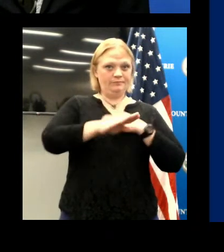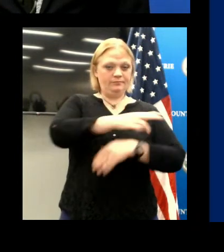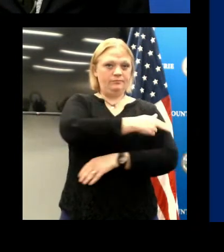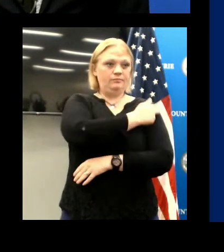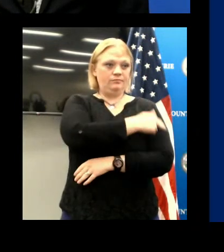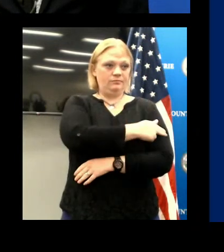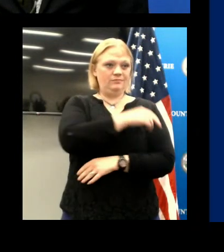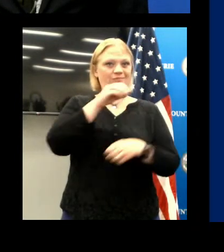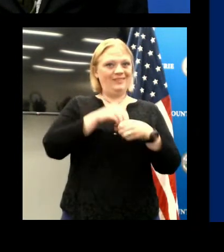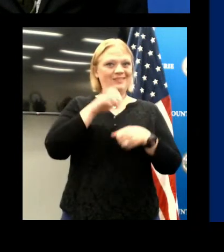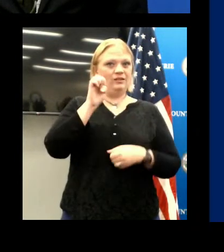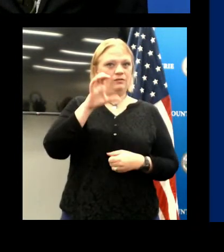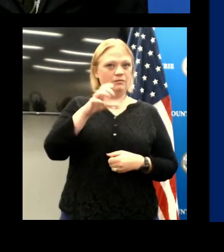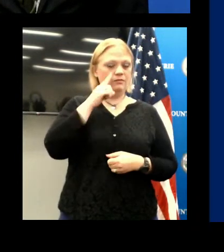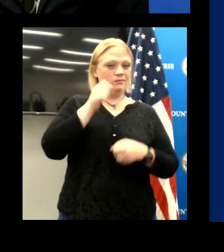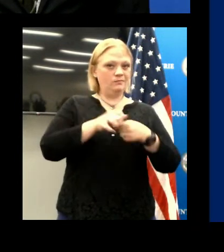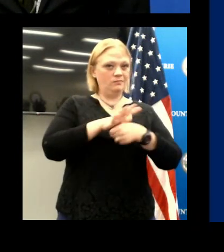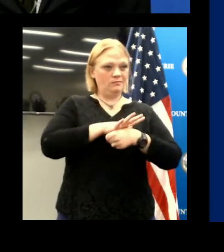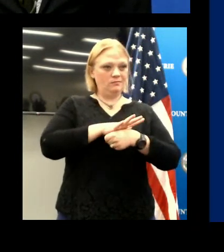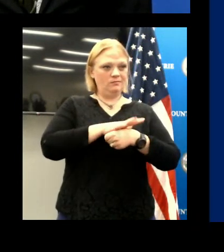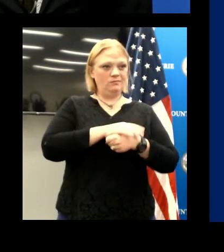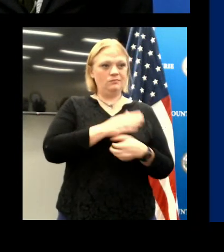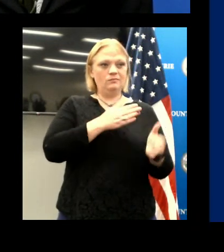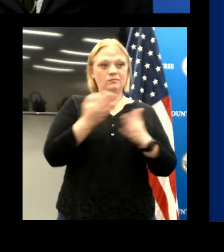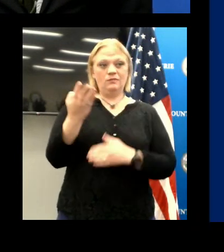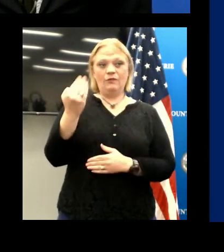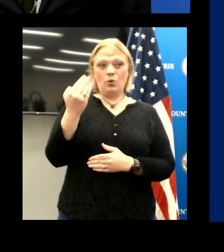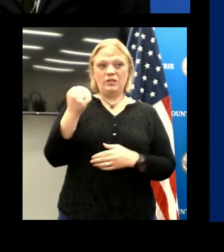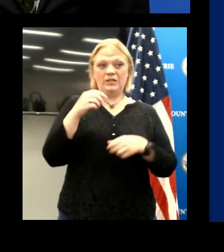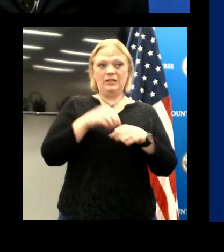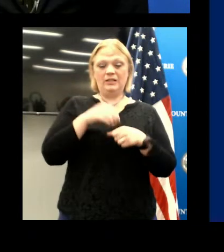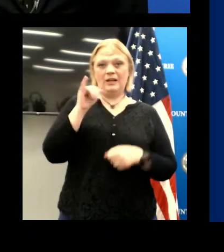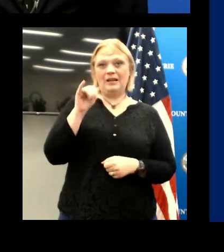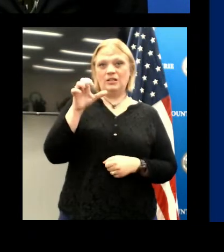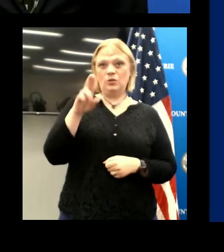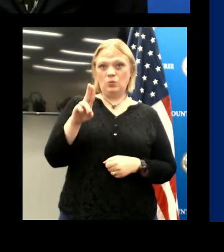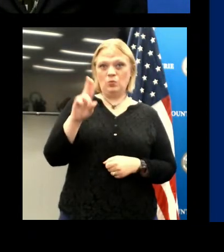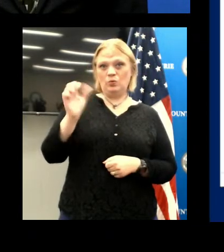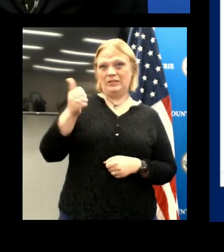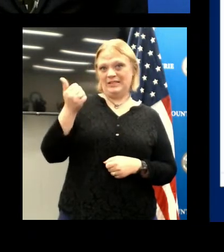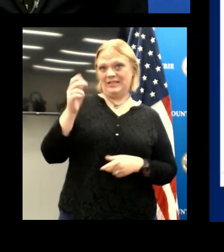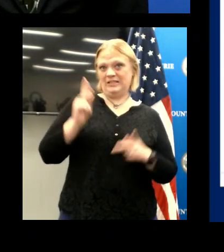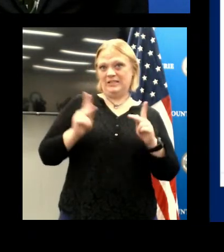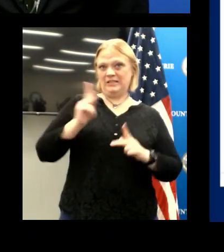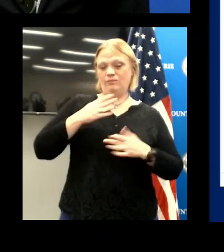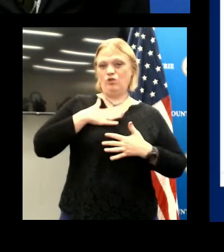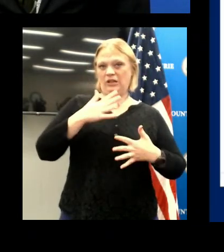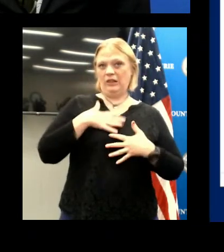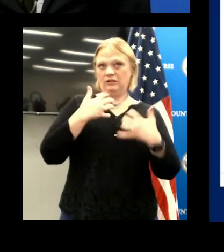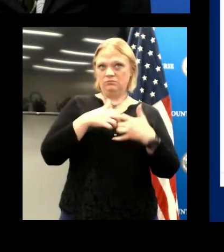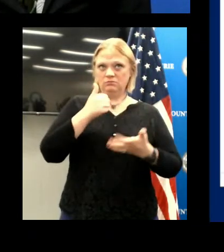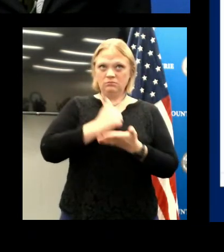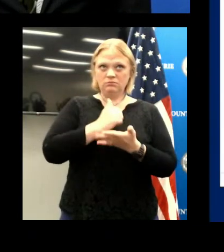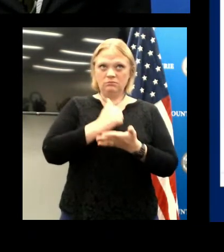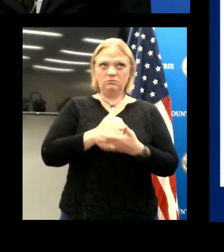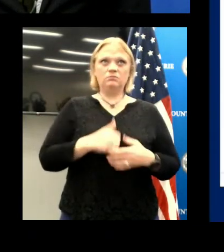County hospitals for COVID-19. 14 of them are in the ICU, and 10 individuals had an airway assist. This